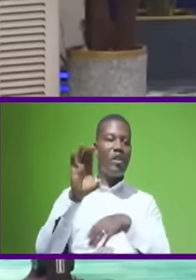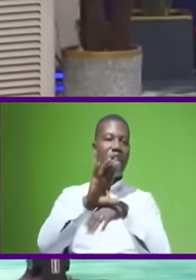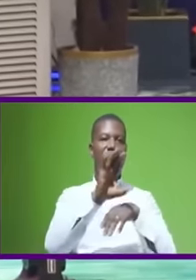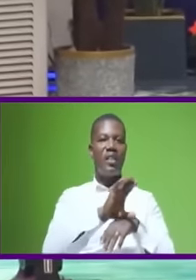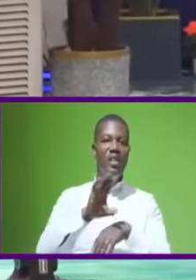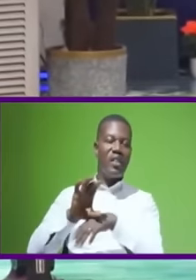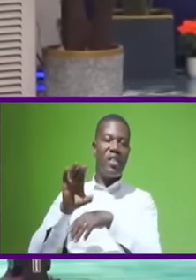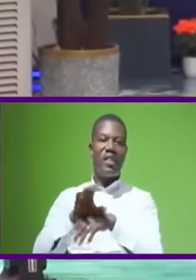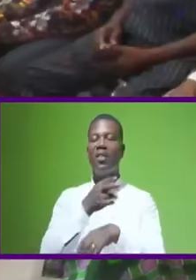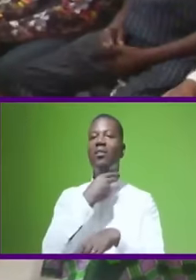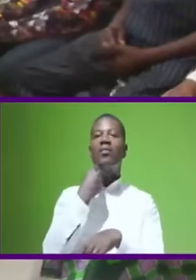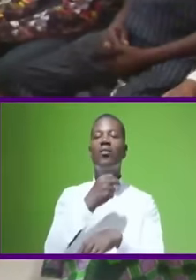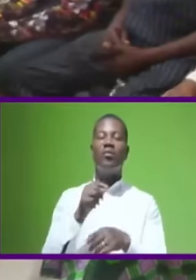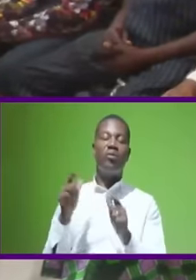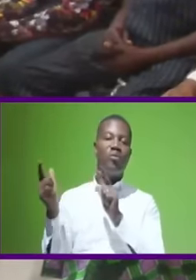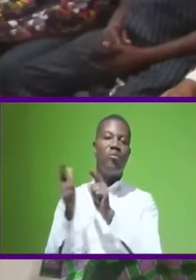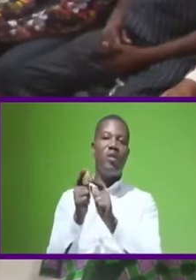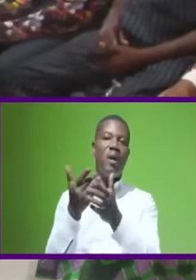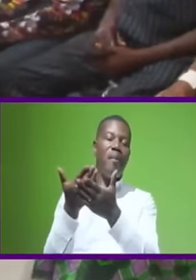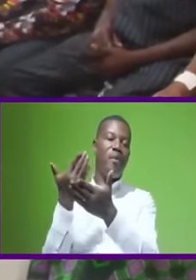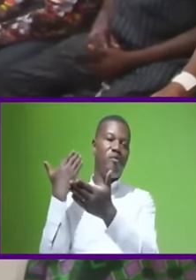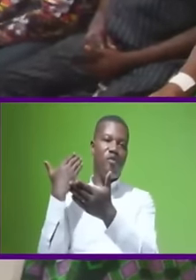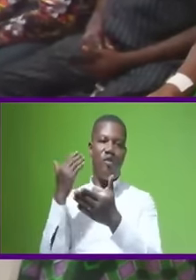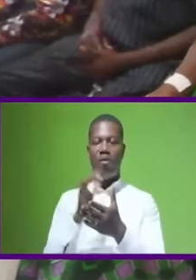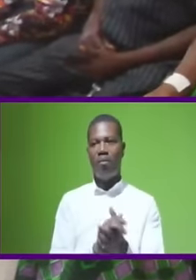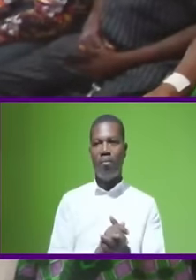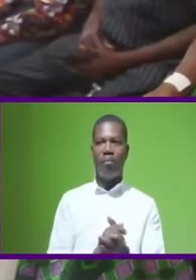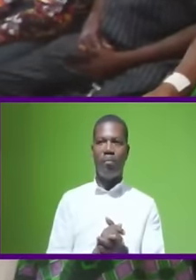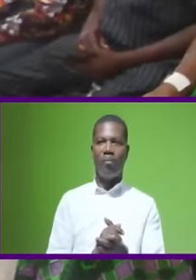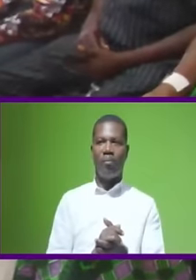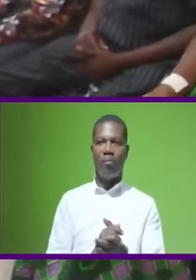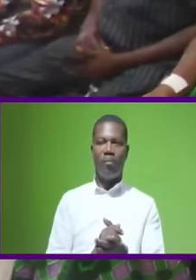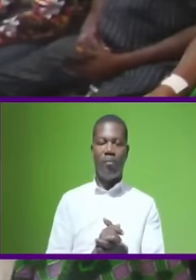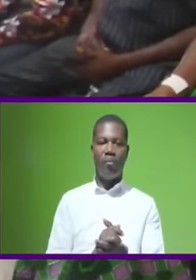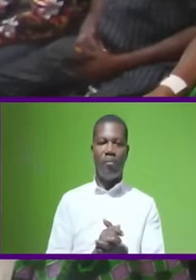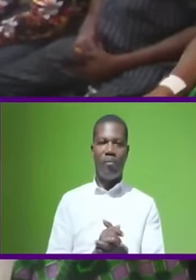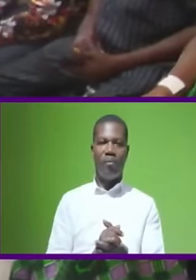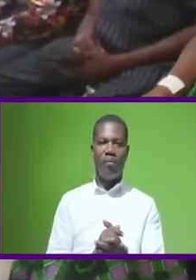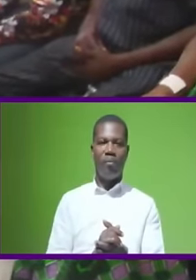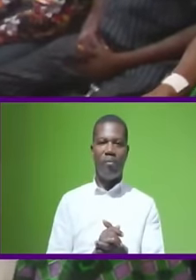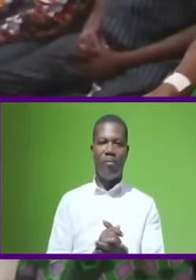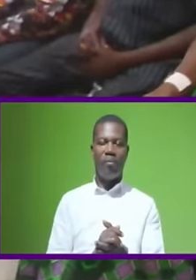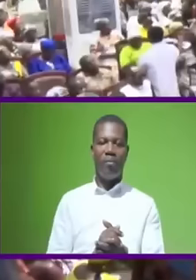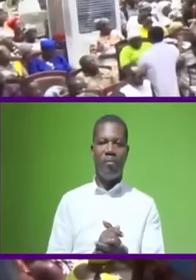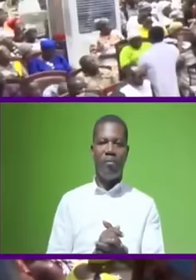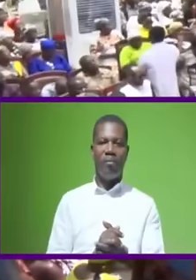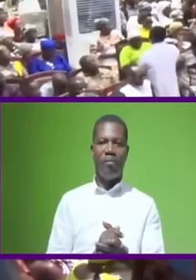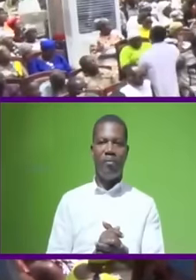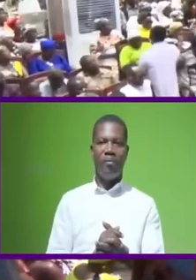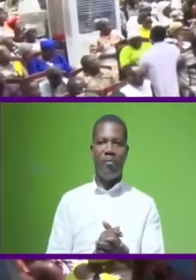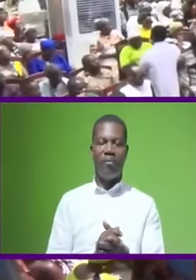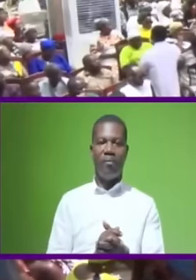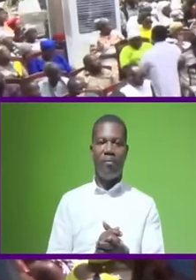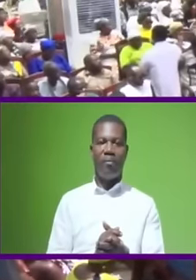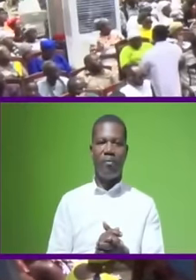You all appreciate that in your churches and that the men of God that you've encountered previously,